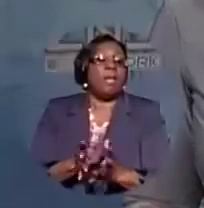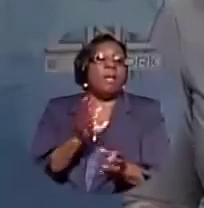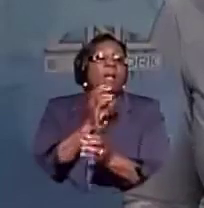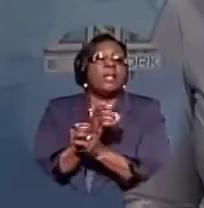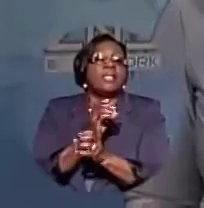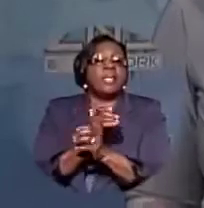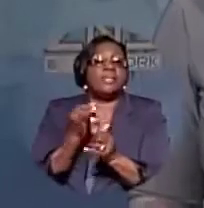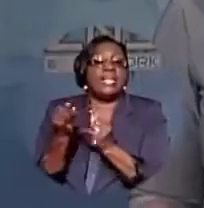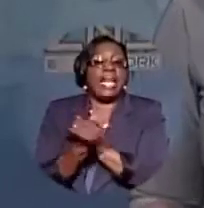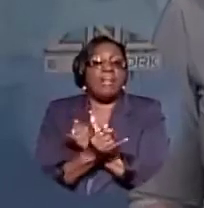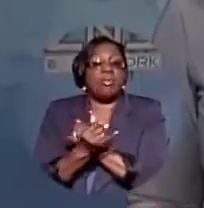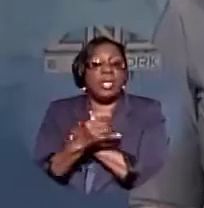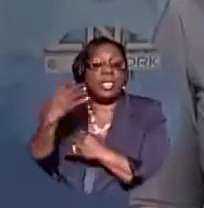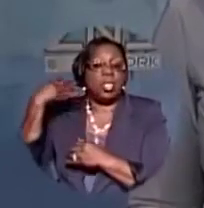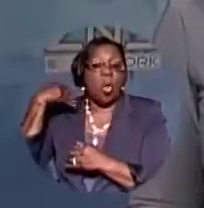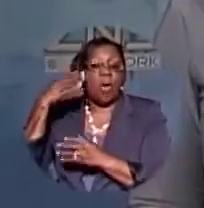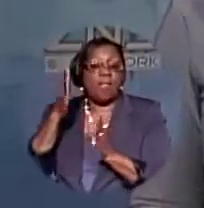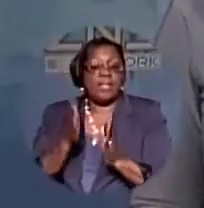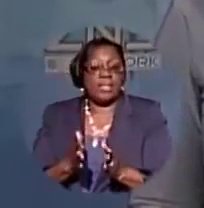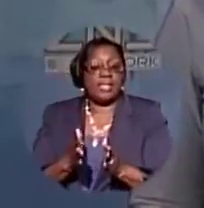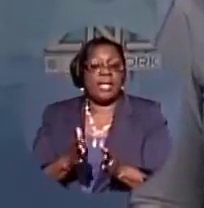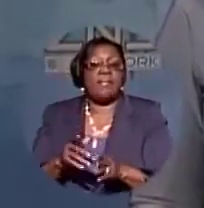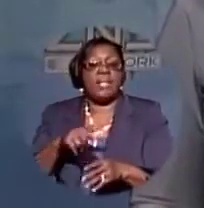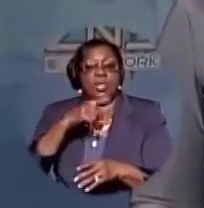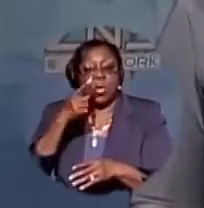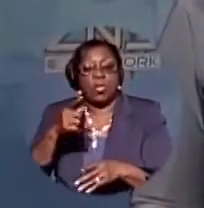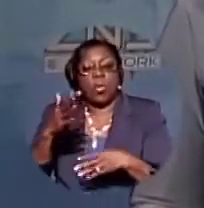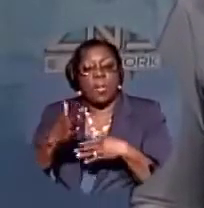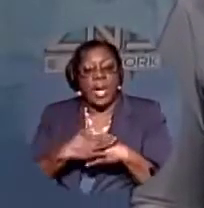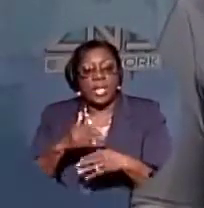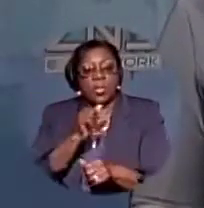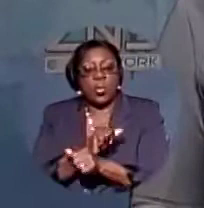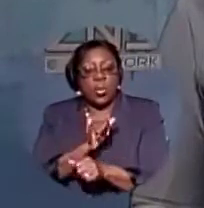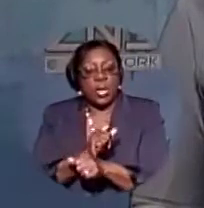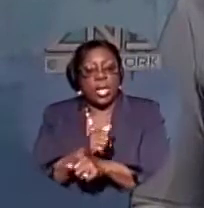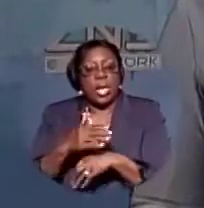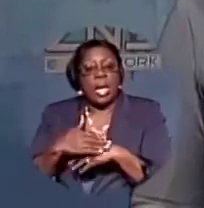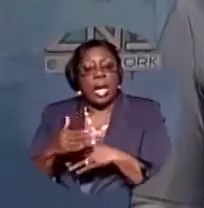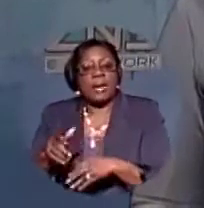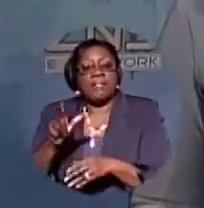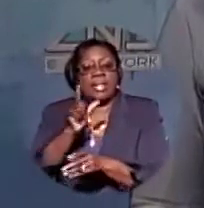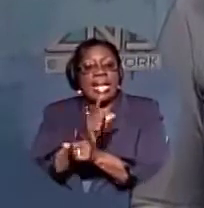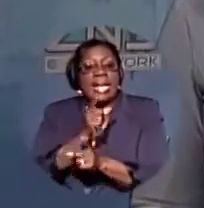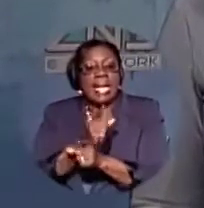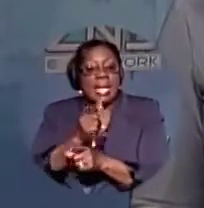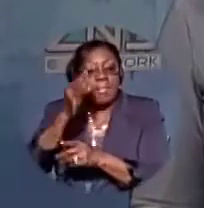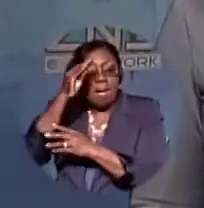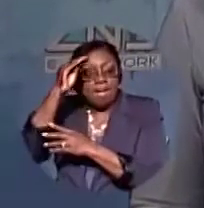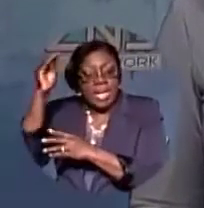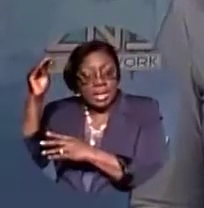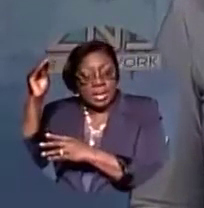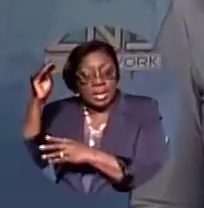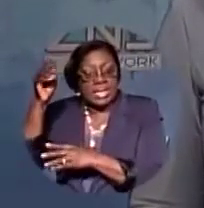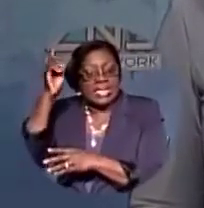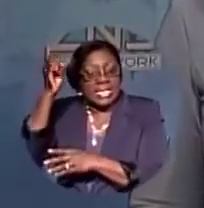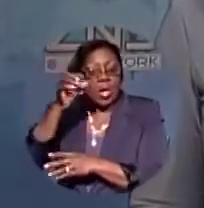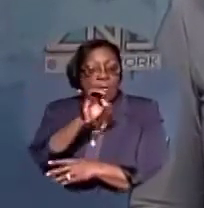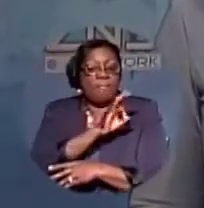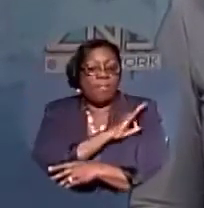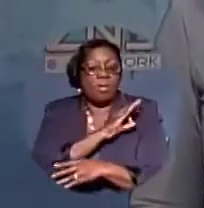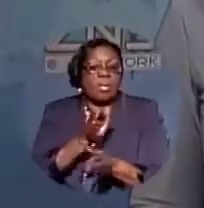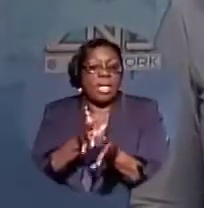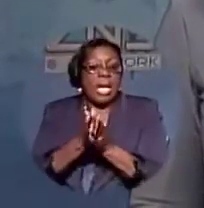Customs and immigration officers have been ordered back to work after Labor Minister Dion Folks asked the Industrial Tribunal